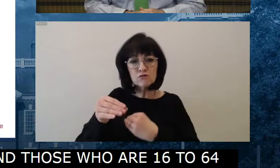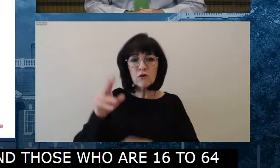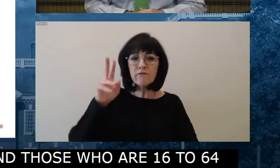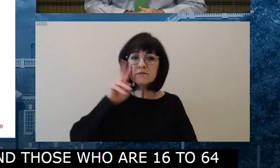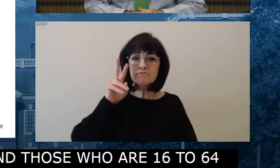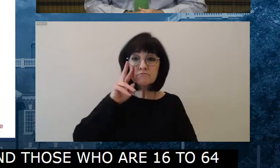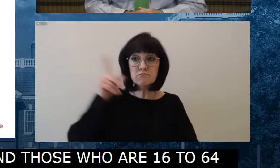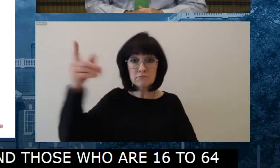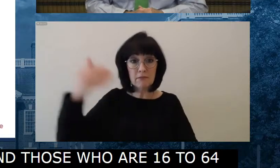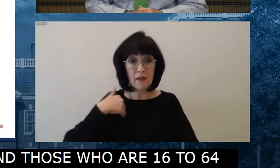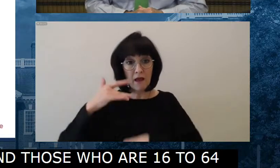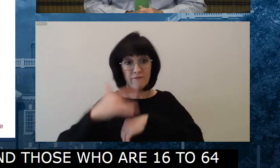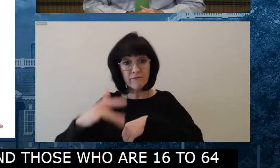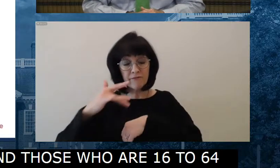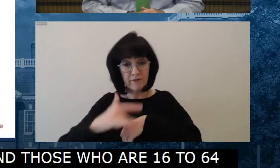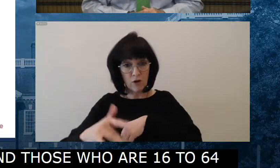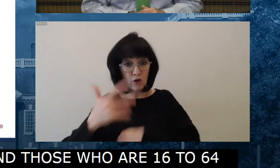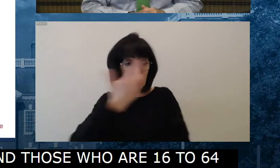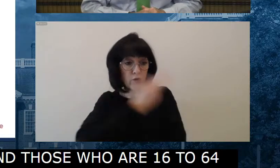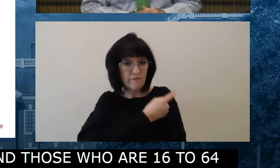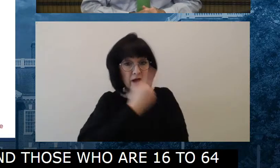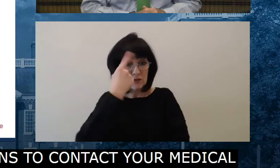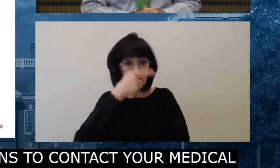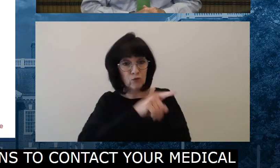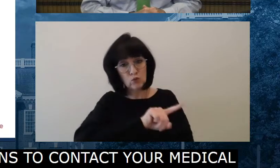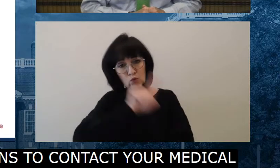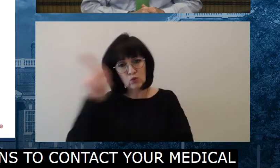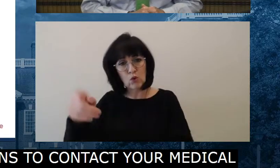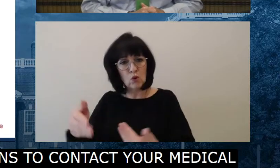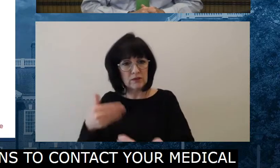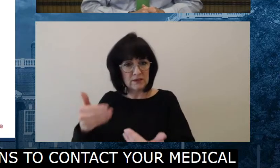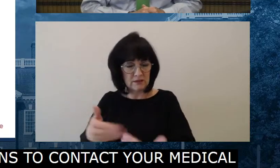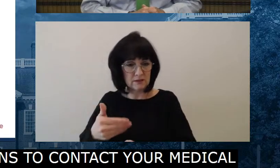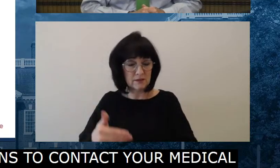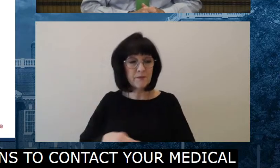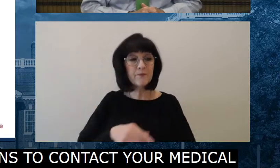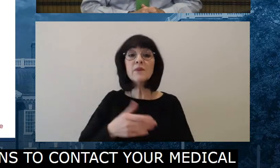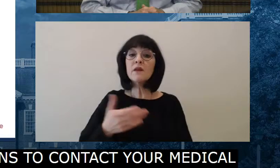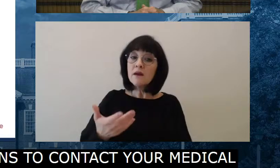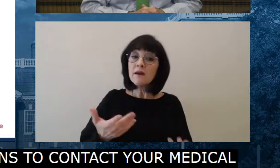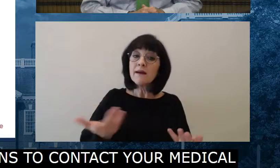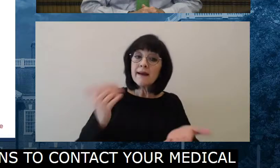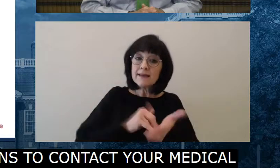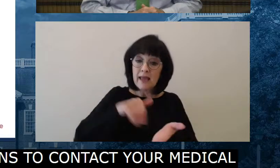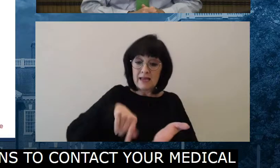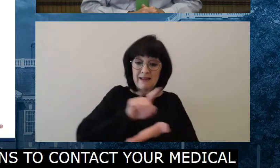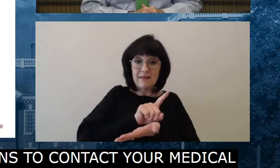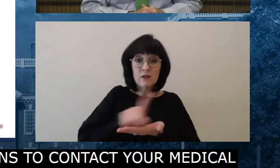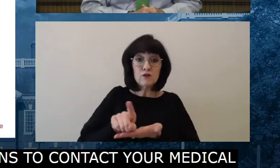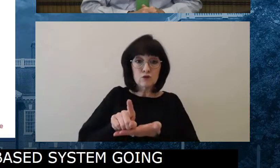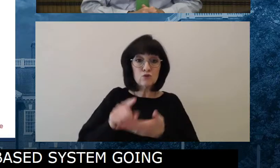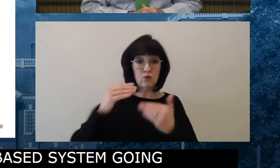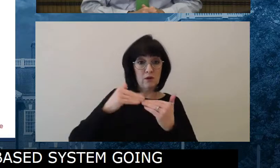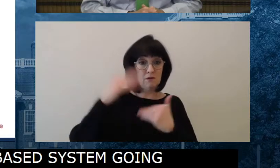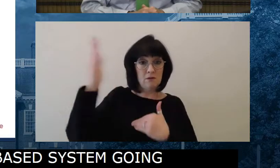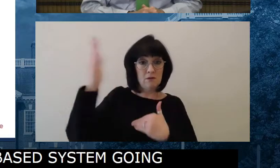50 years and older at pharmacies for this week, and then the 50 and older sign up starting on March